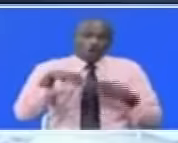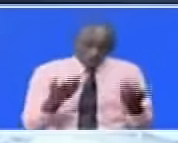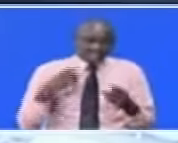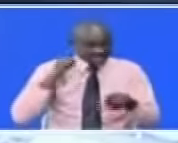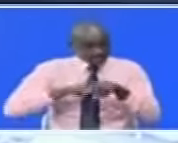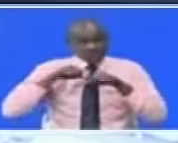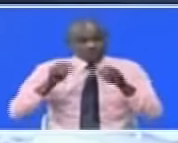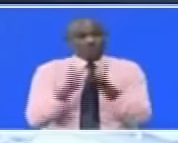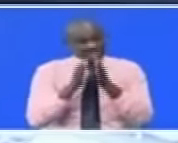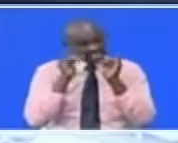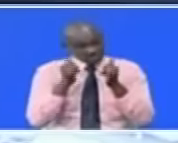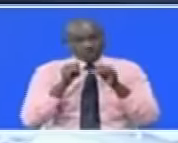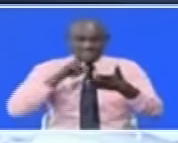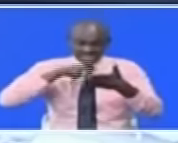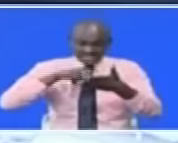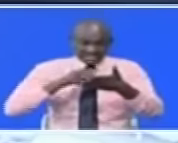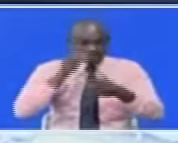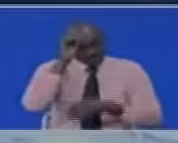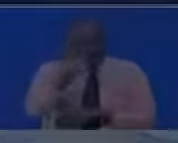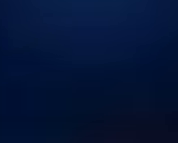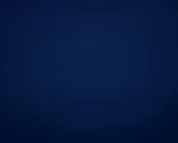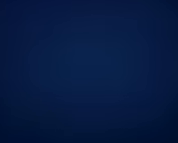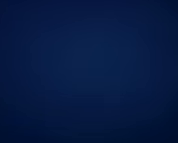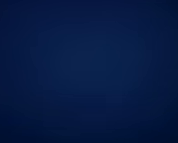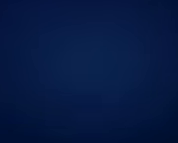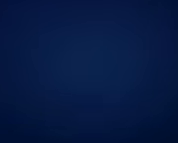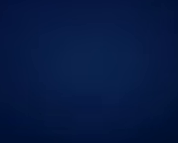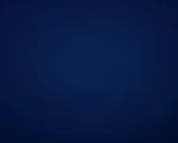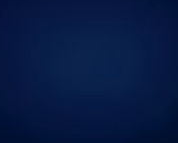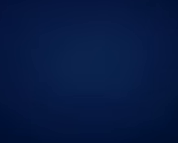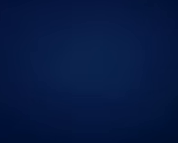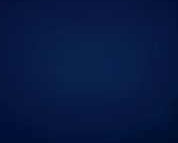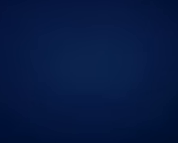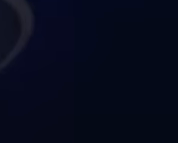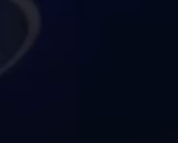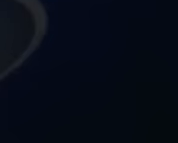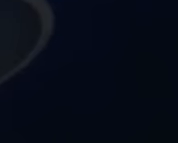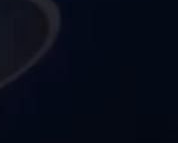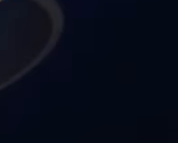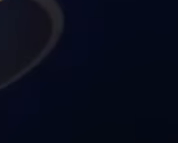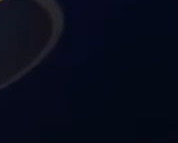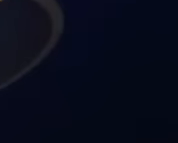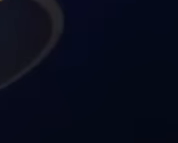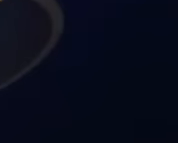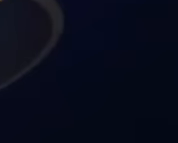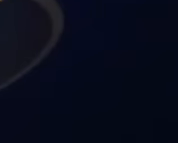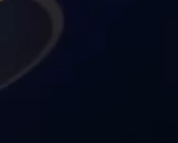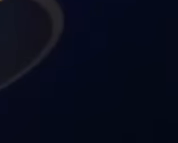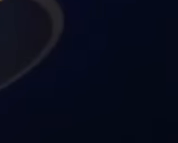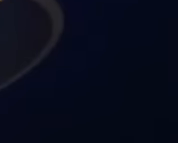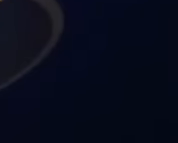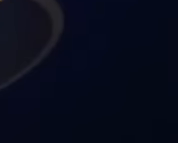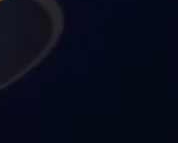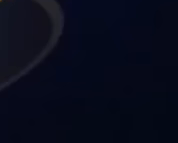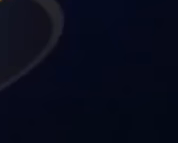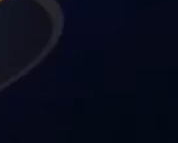your views shortly. Drop the rest, get the best this festive season. Buy a